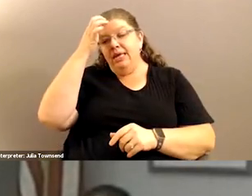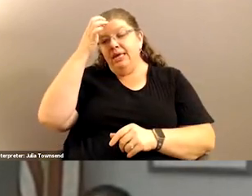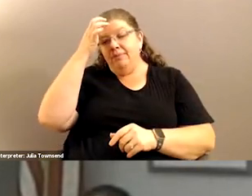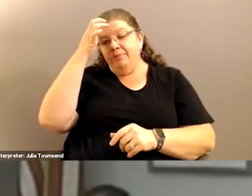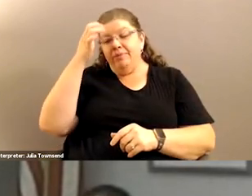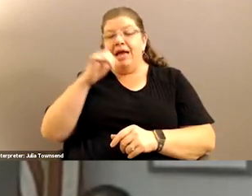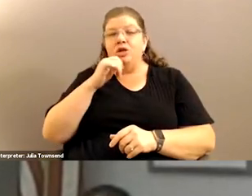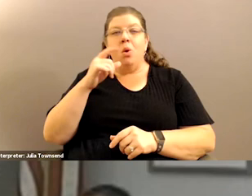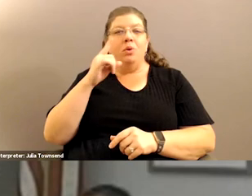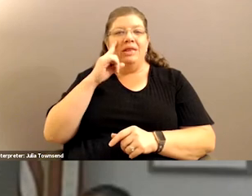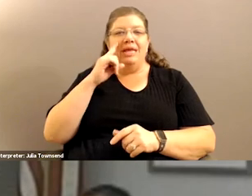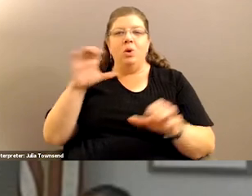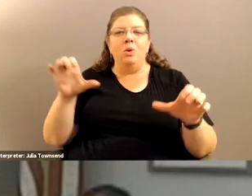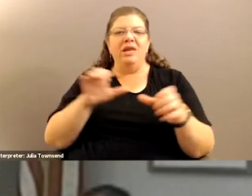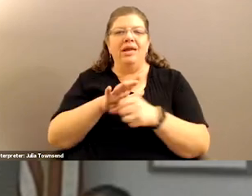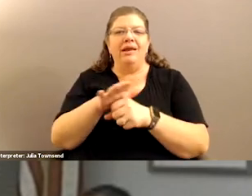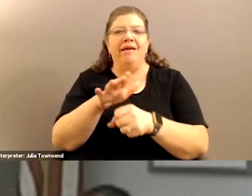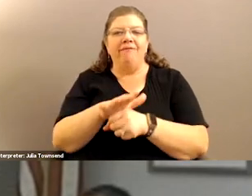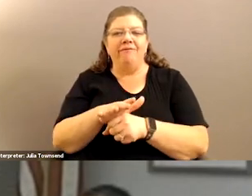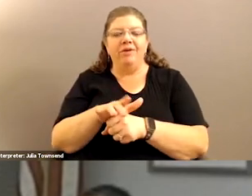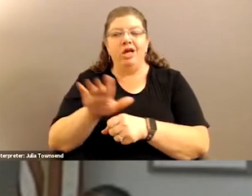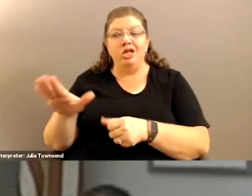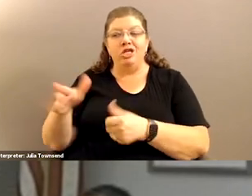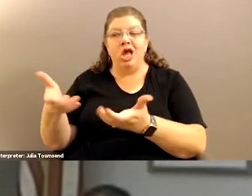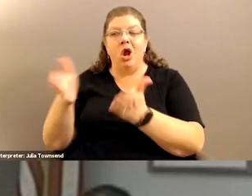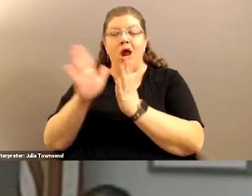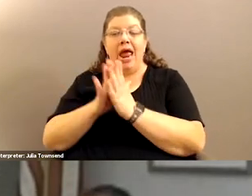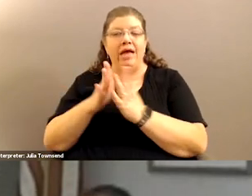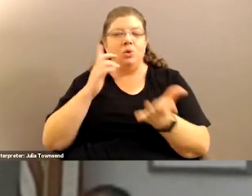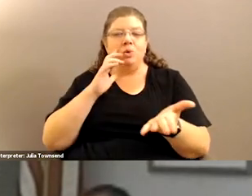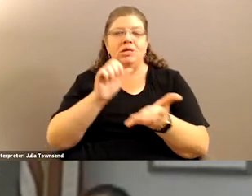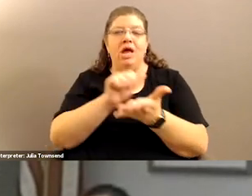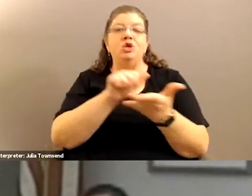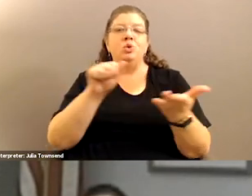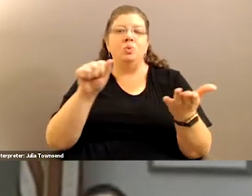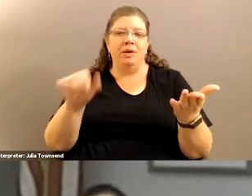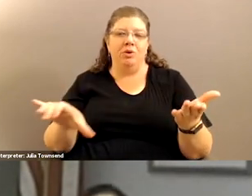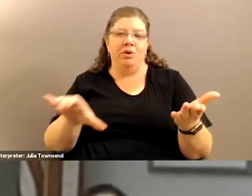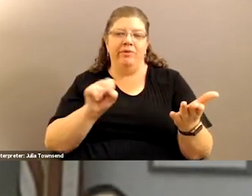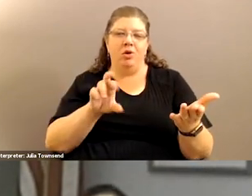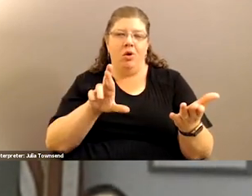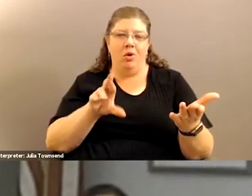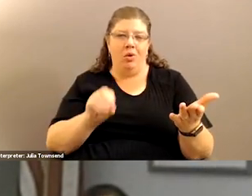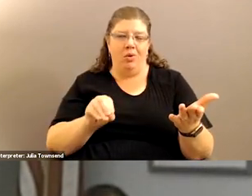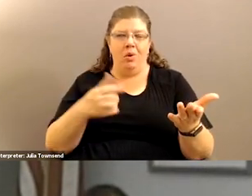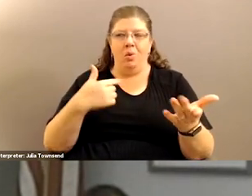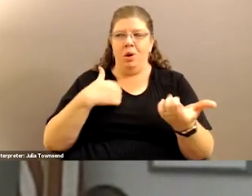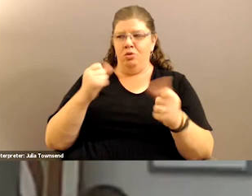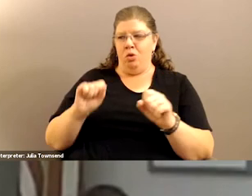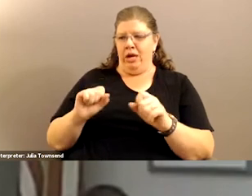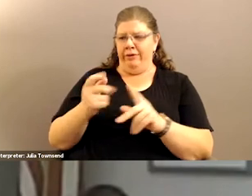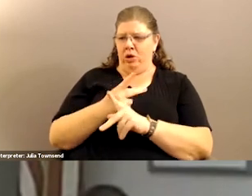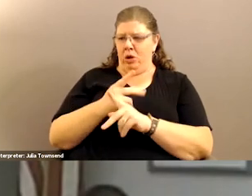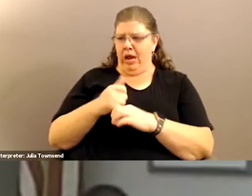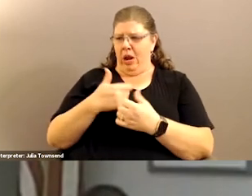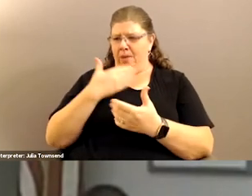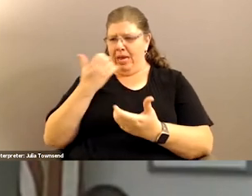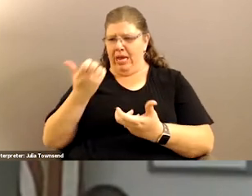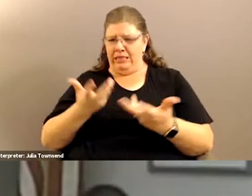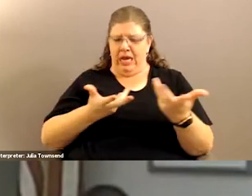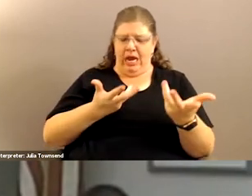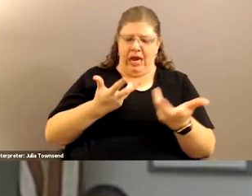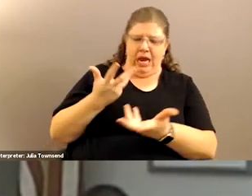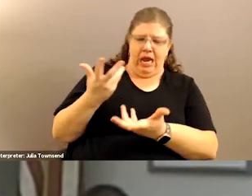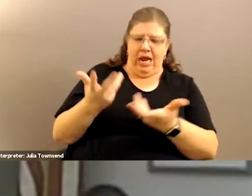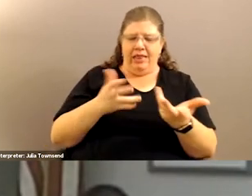i don't think we went far enough because their ass was to remove it but we were trying to figure out how best to do that and we were taking